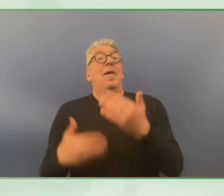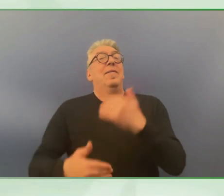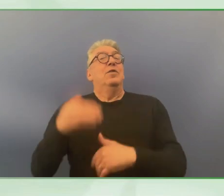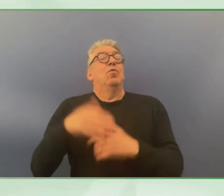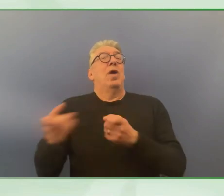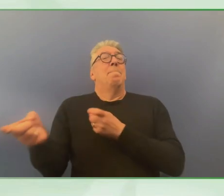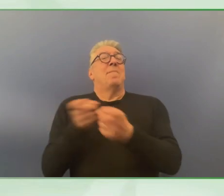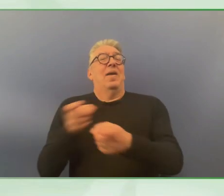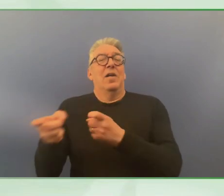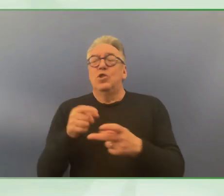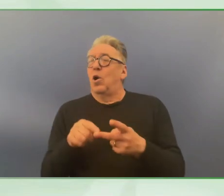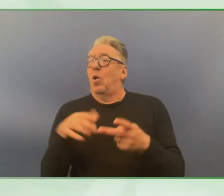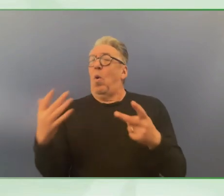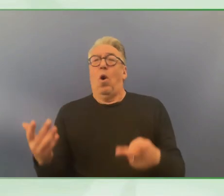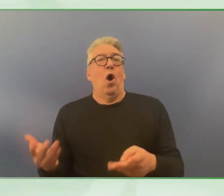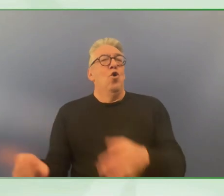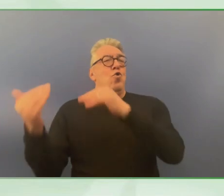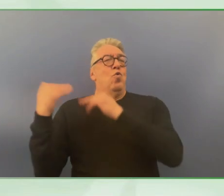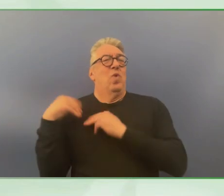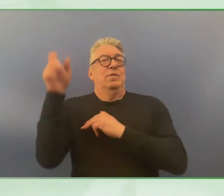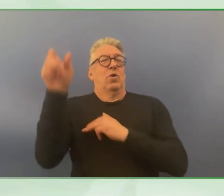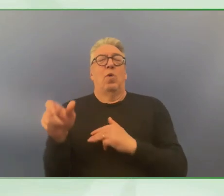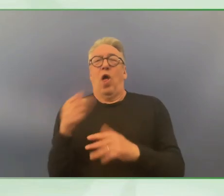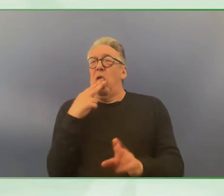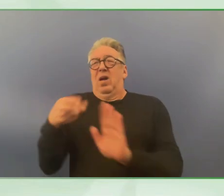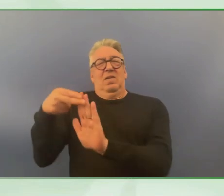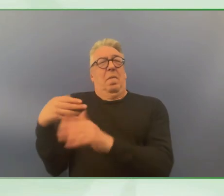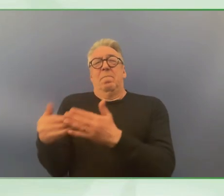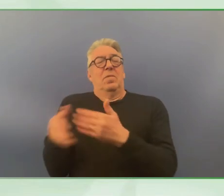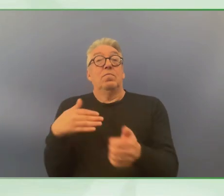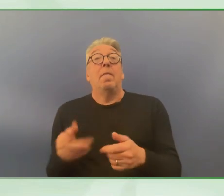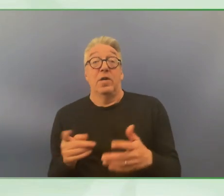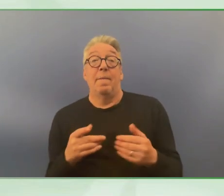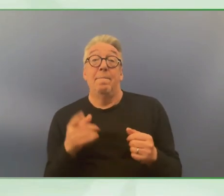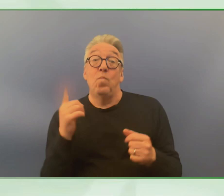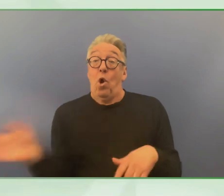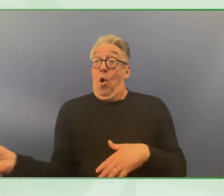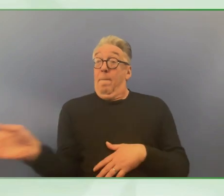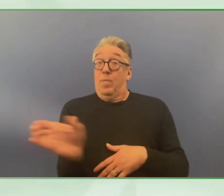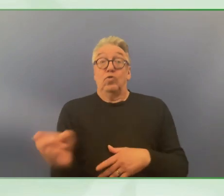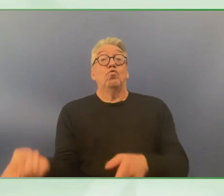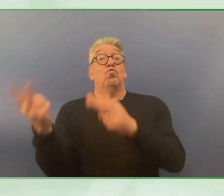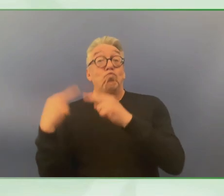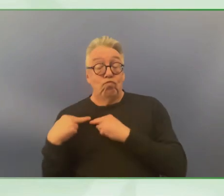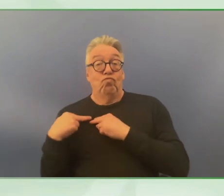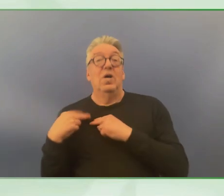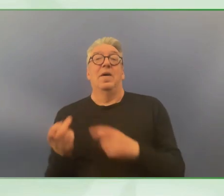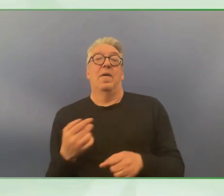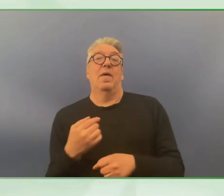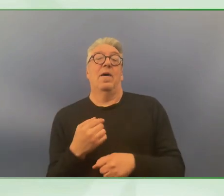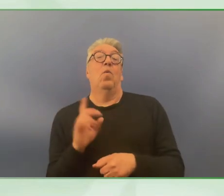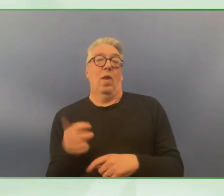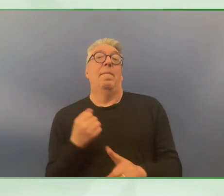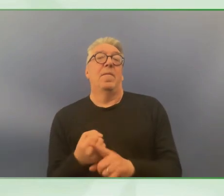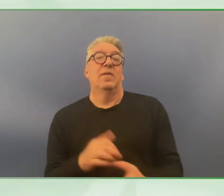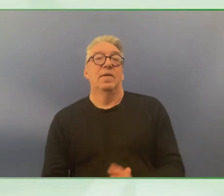accountability, responsible, or other names for that, is a big difference. So if this accountability is there, then the